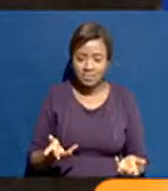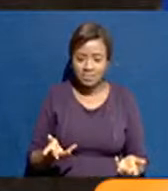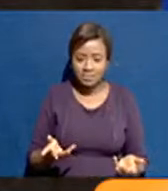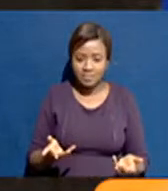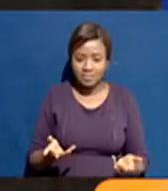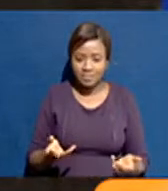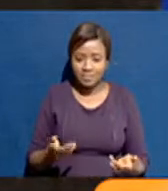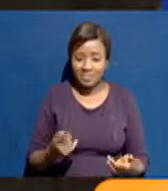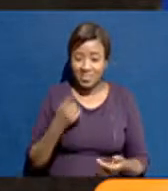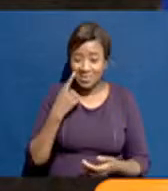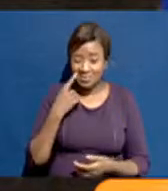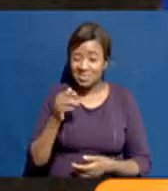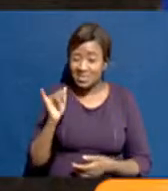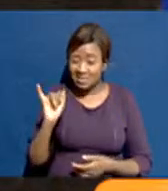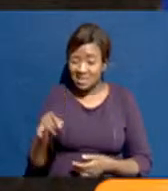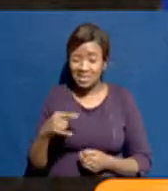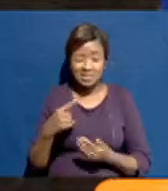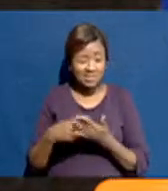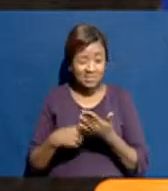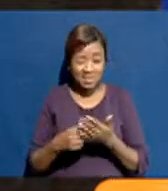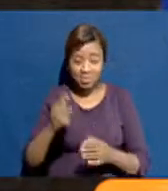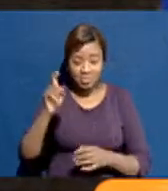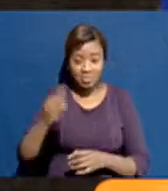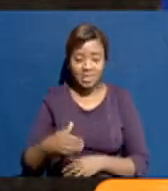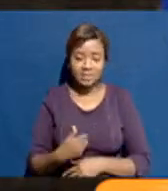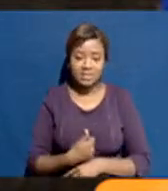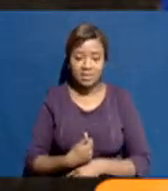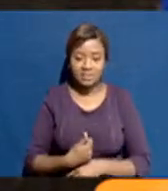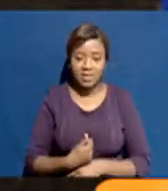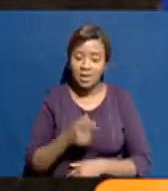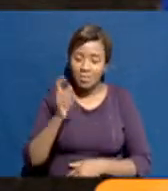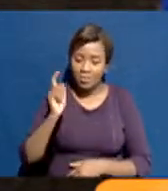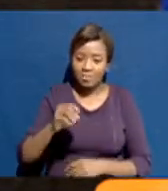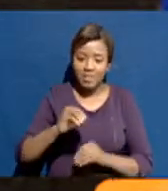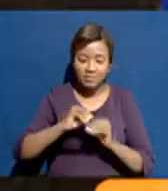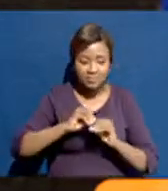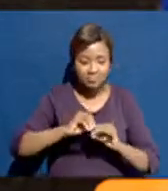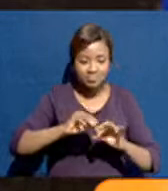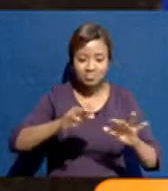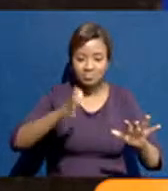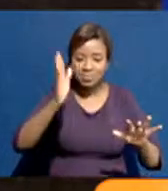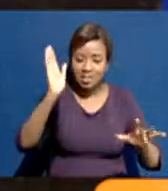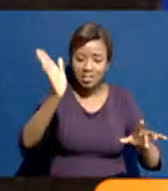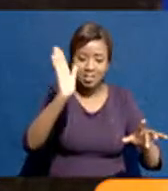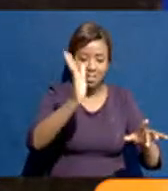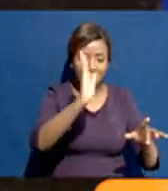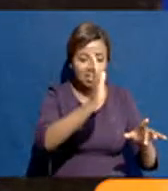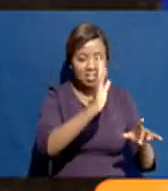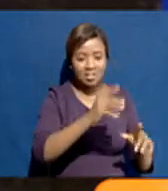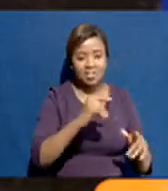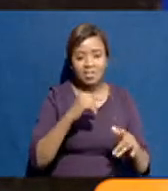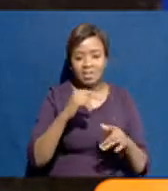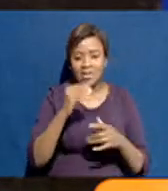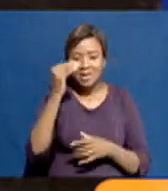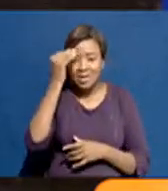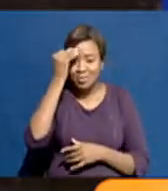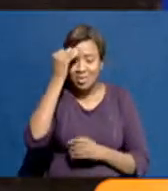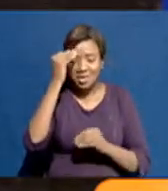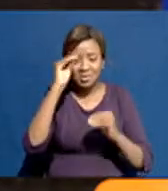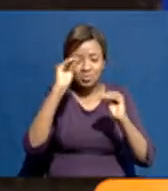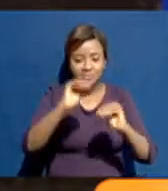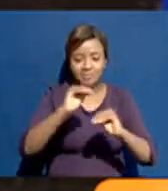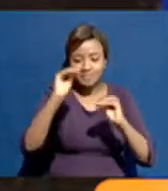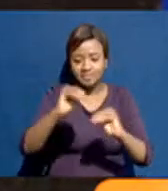that's a conversation you must have. We must break the complacency that we have already surrounded ourselves